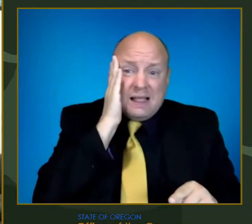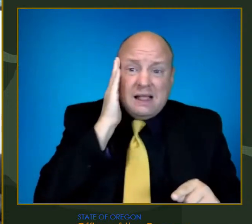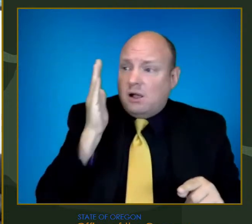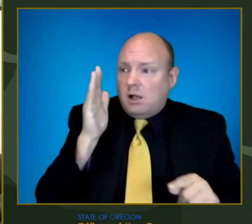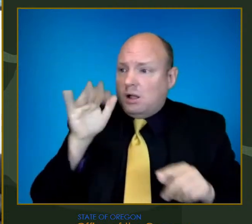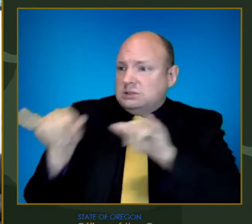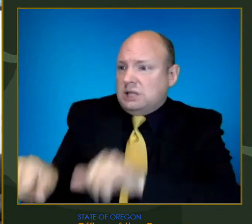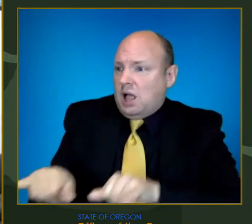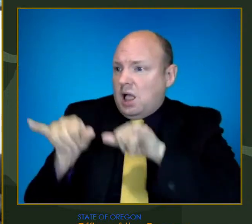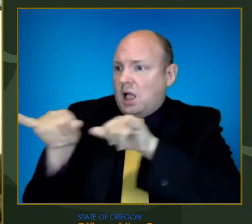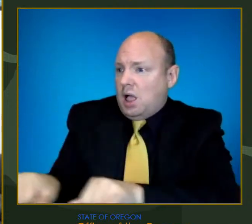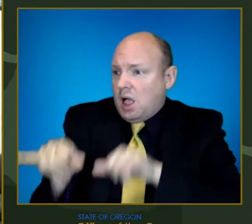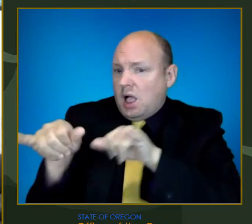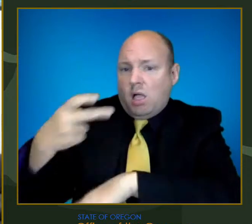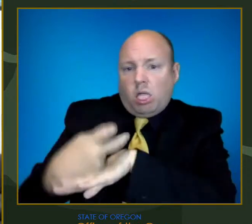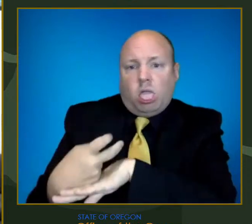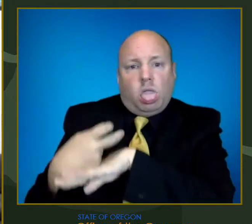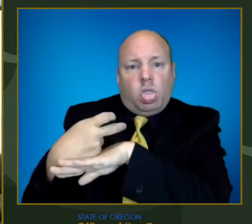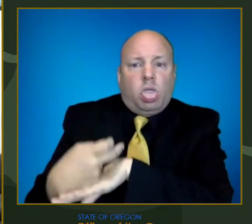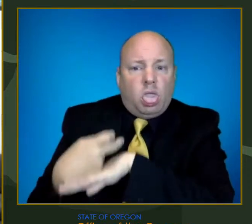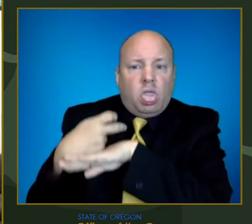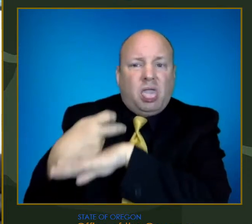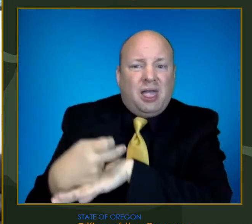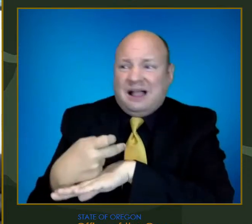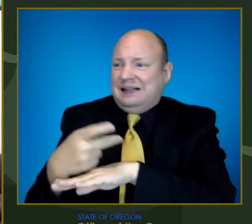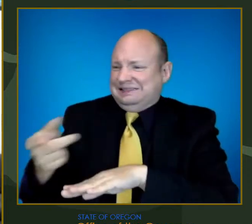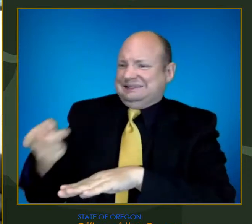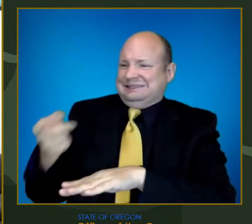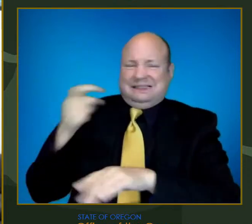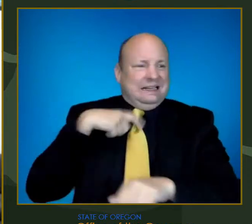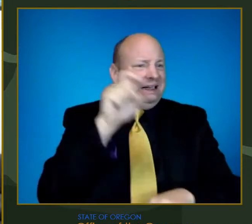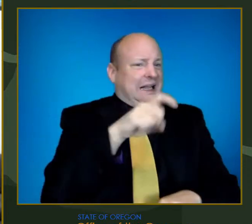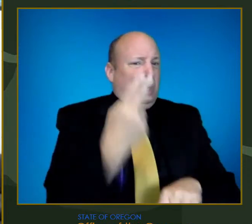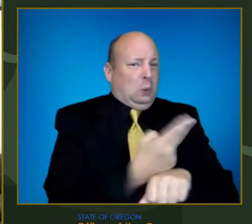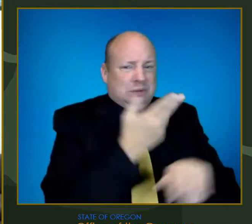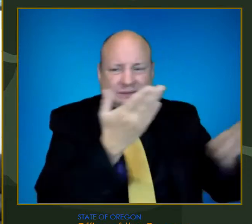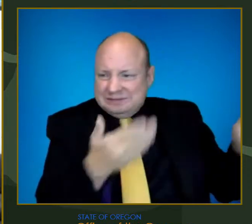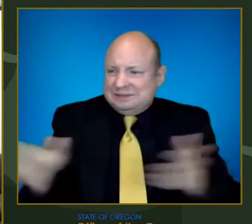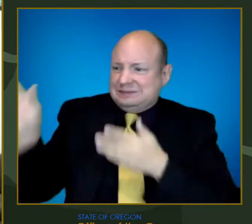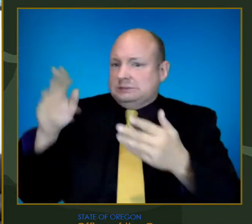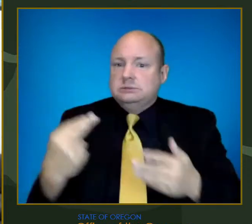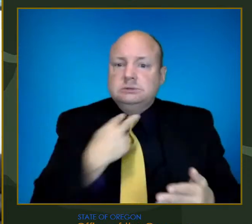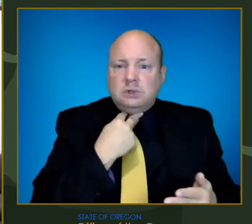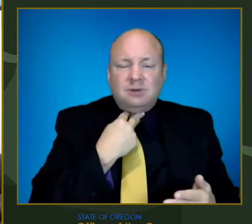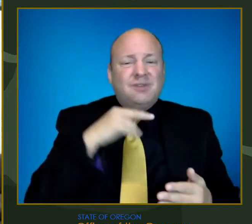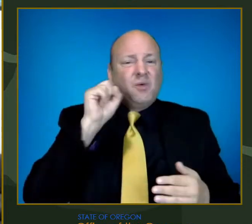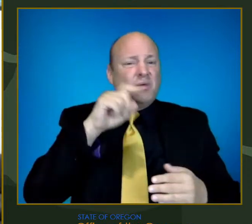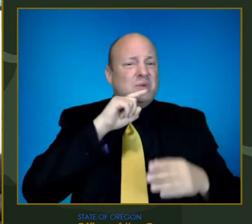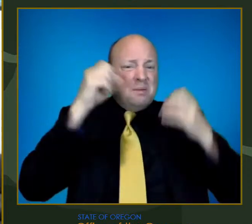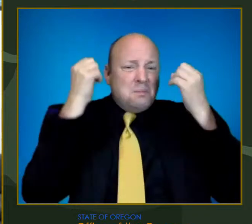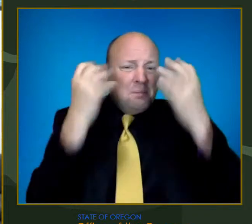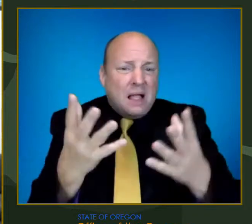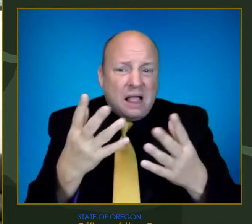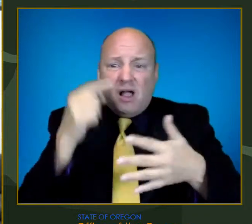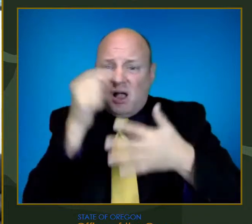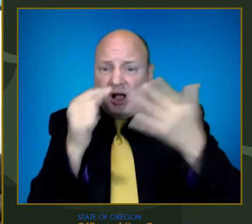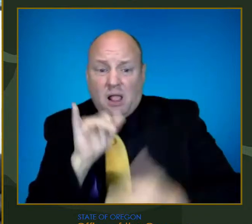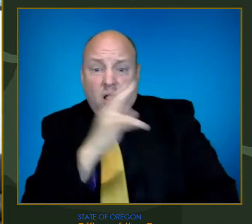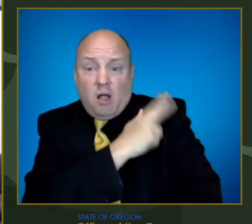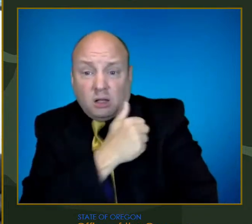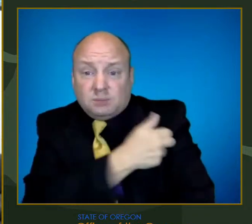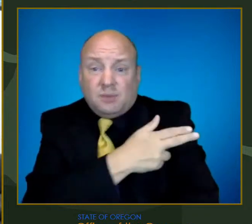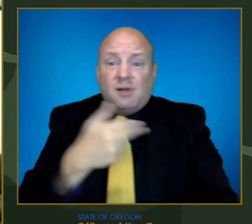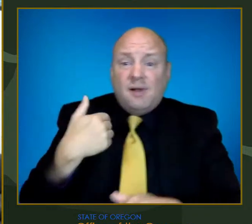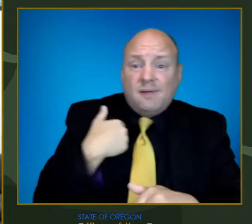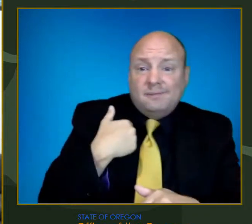patients are boarding in Oregon hospital EDs waiting for a bed. Hospitals are converting outpatient rooms to medical